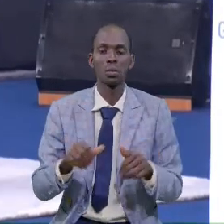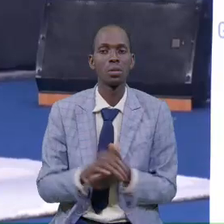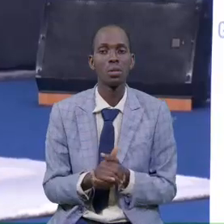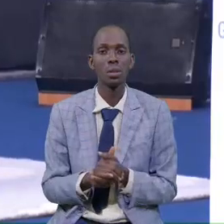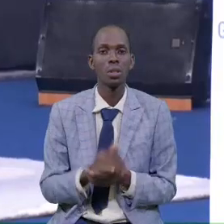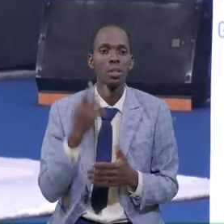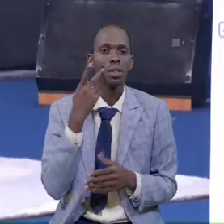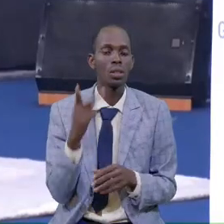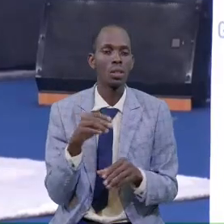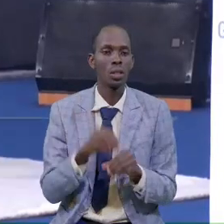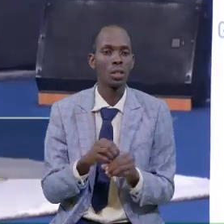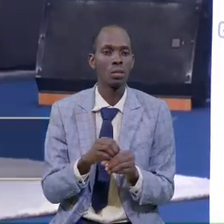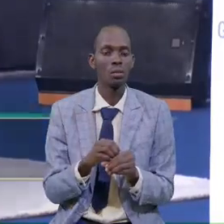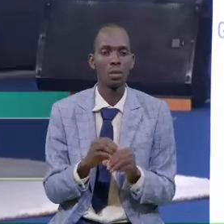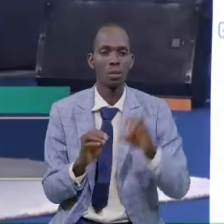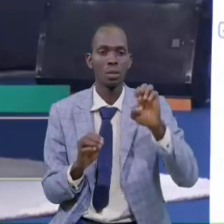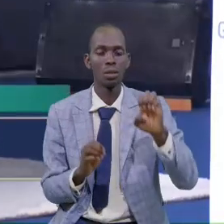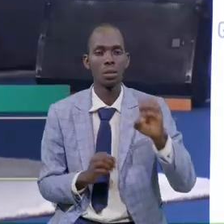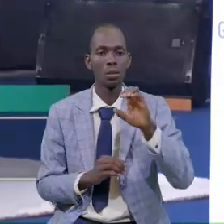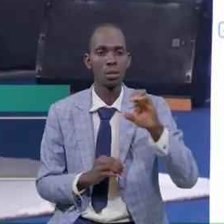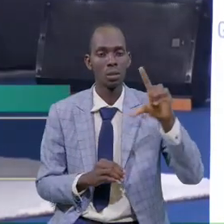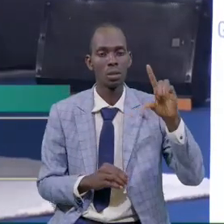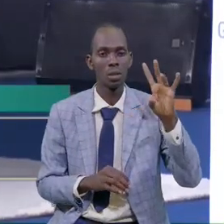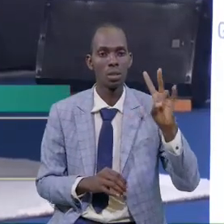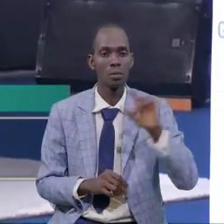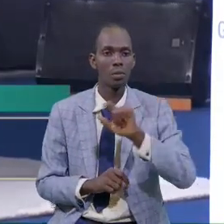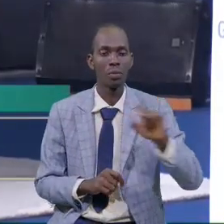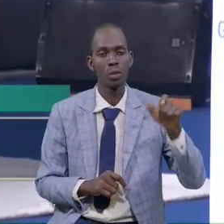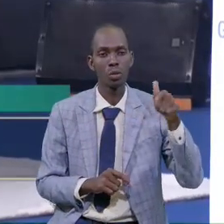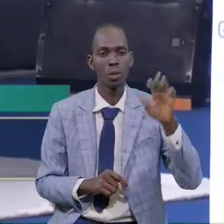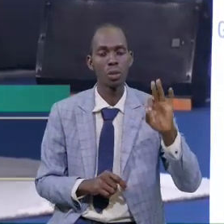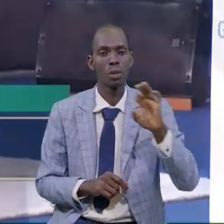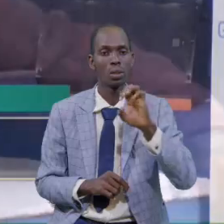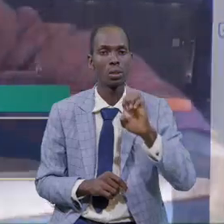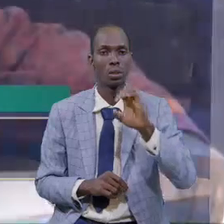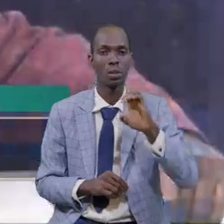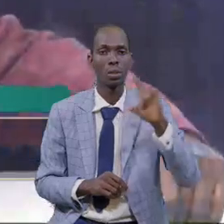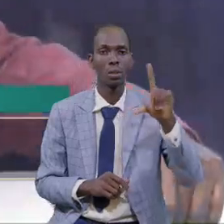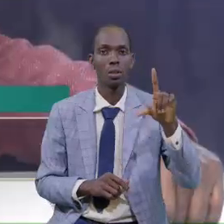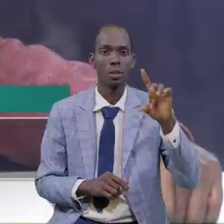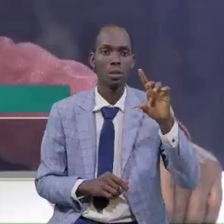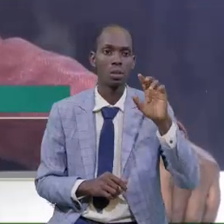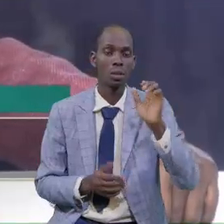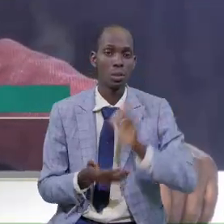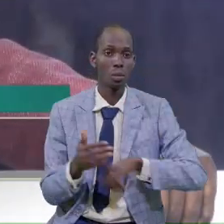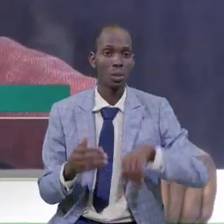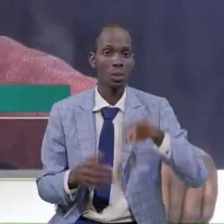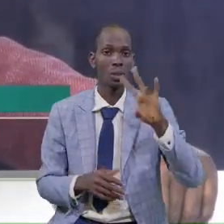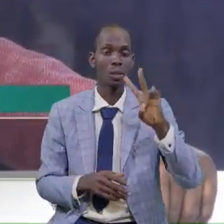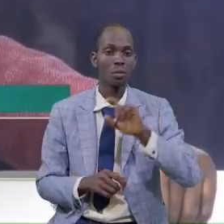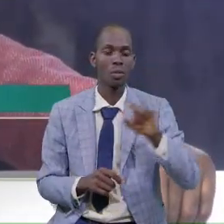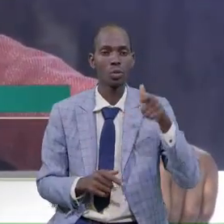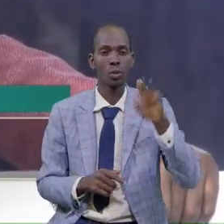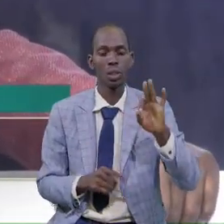7, verse 29. In chapter 7, verse 29, Ecclesiastes, it says, lo,